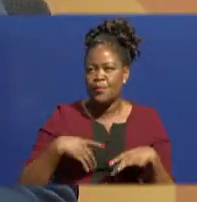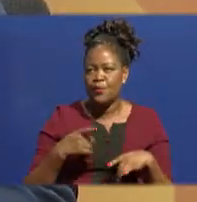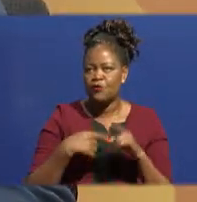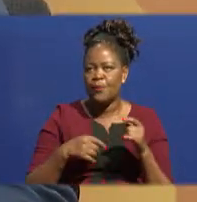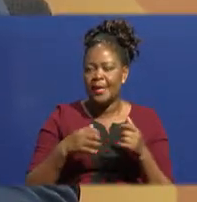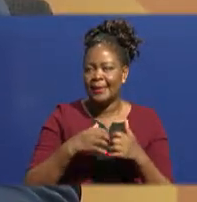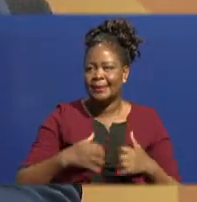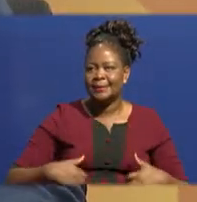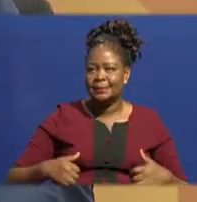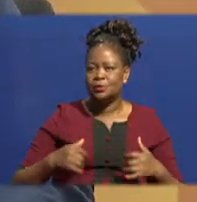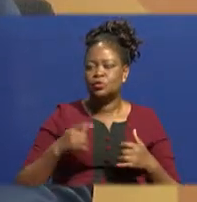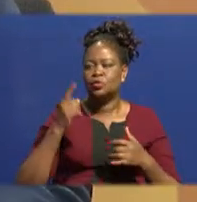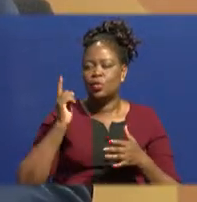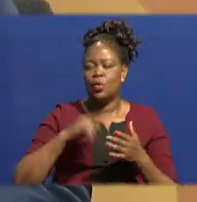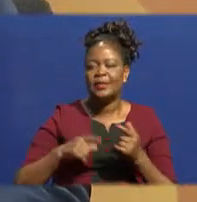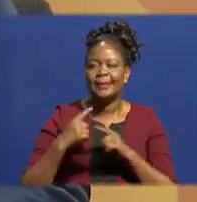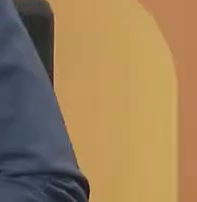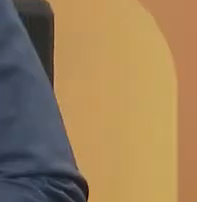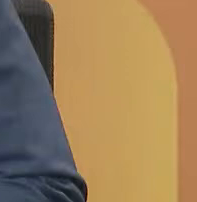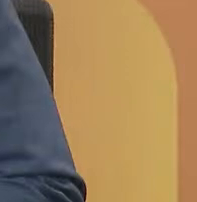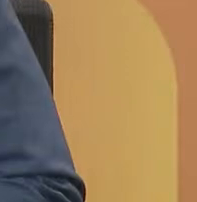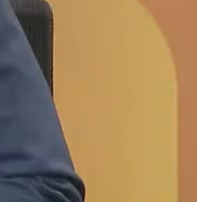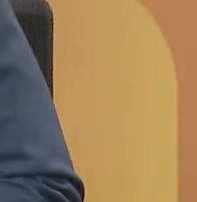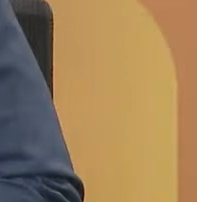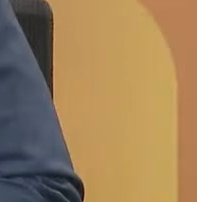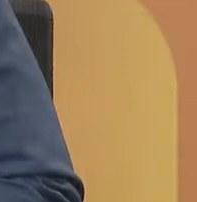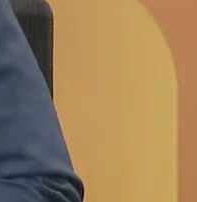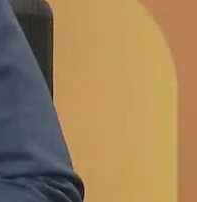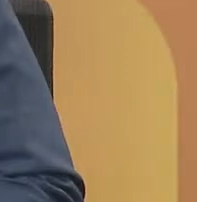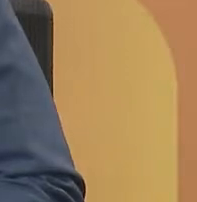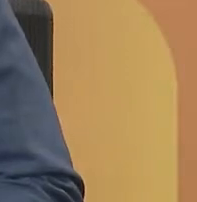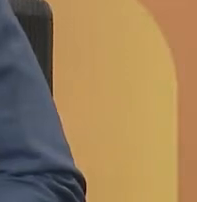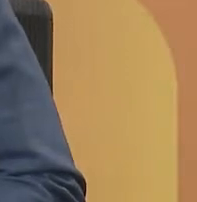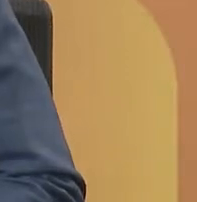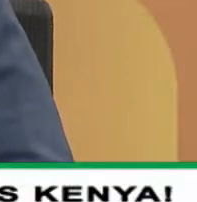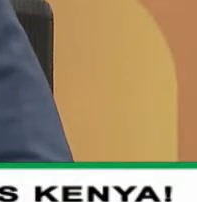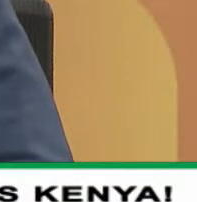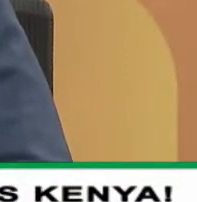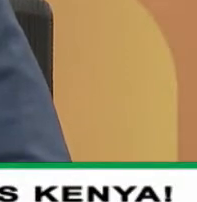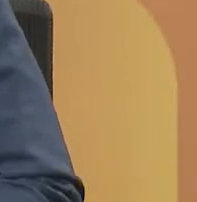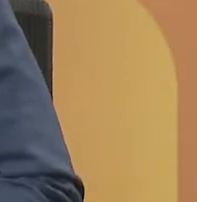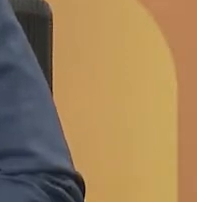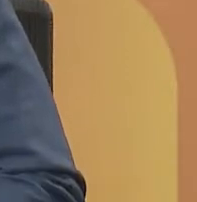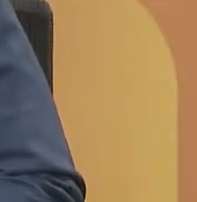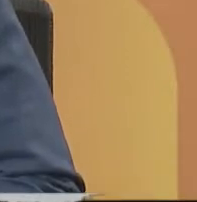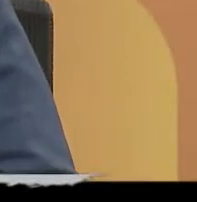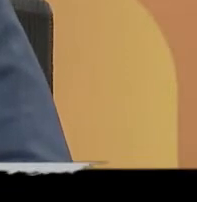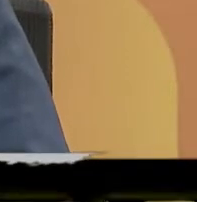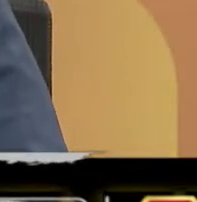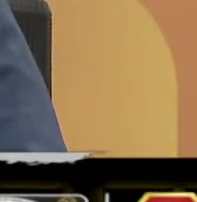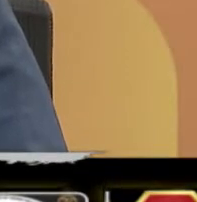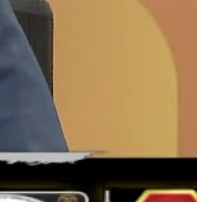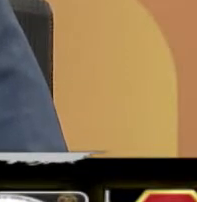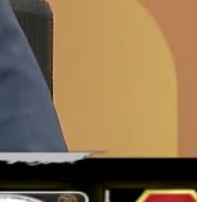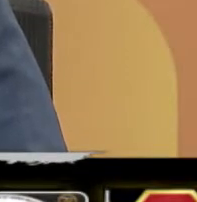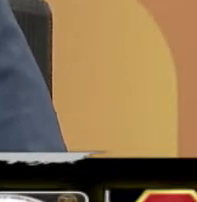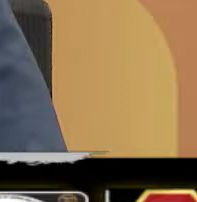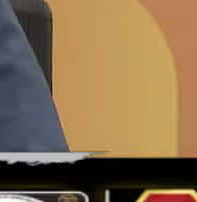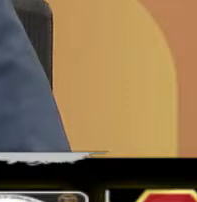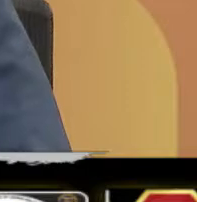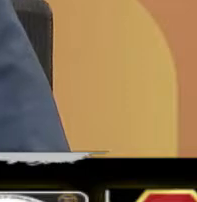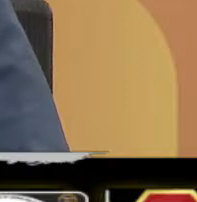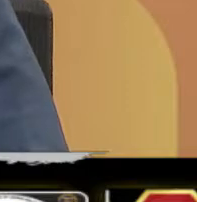what they are going through. And one of the issues, actually, I was stressing on point, without even